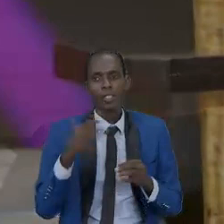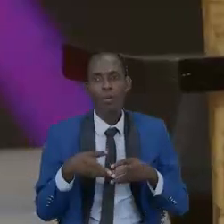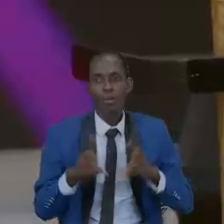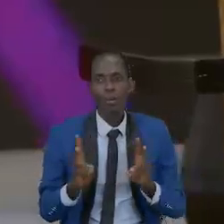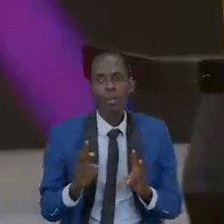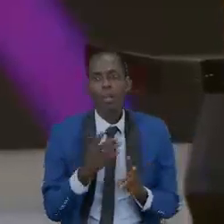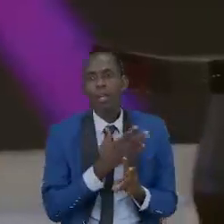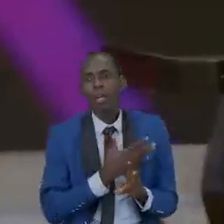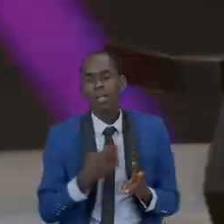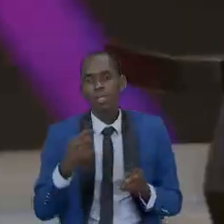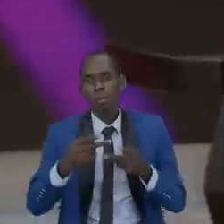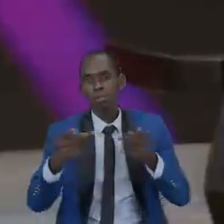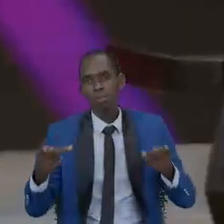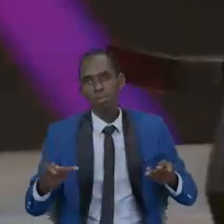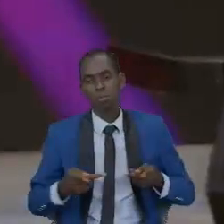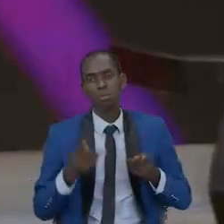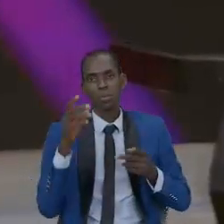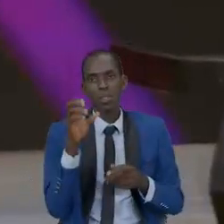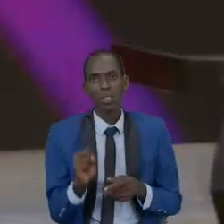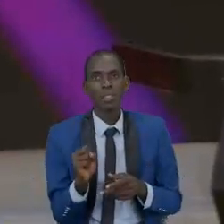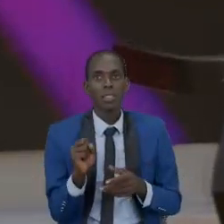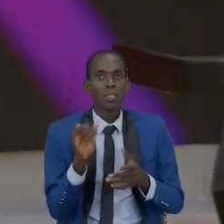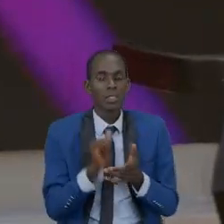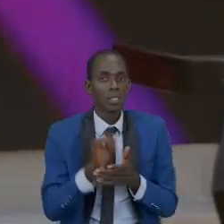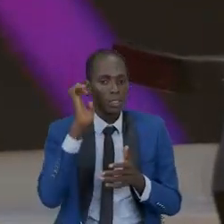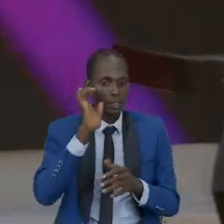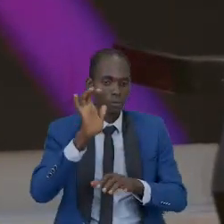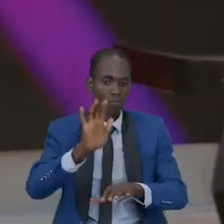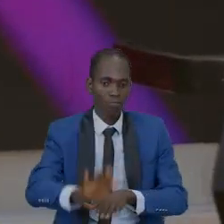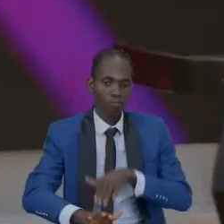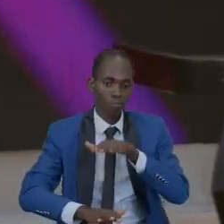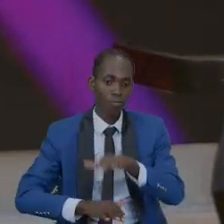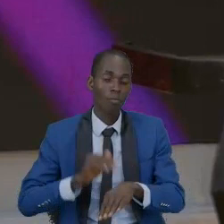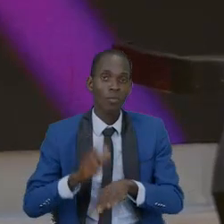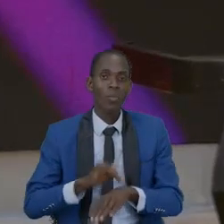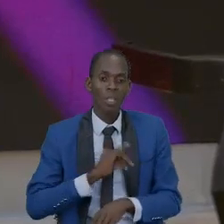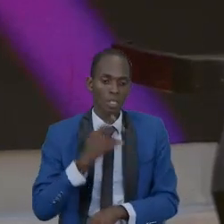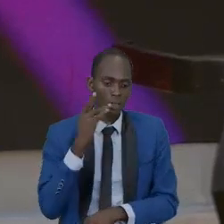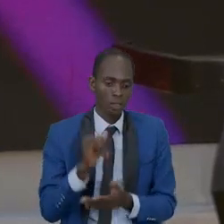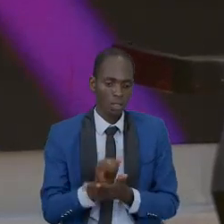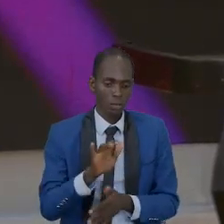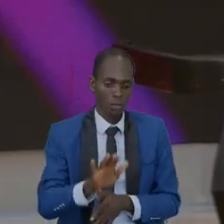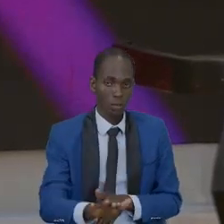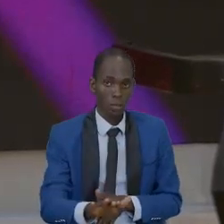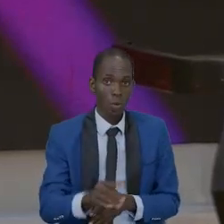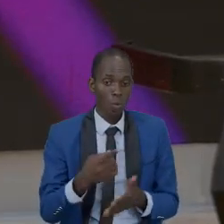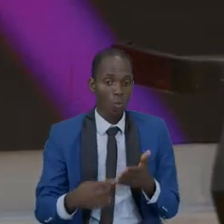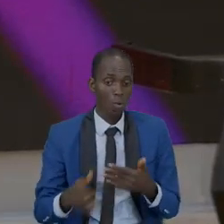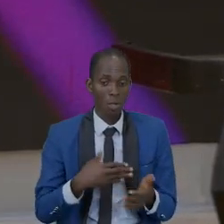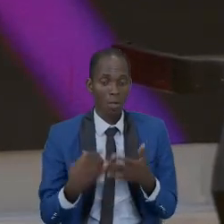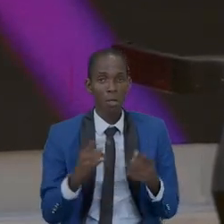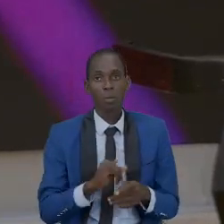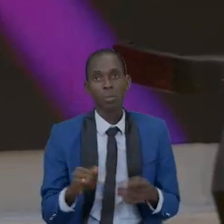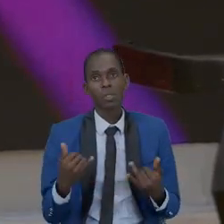place he places his steps, and then I see that step, and whatever is happening now, I